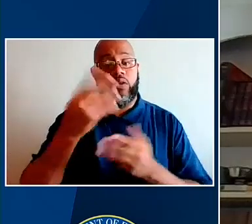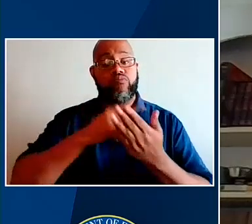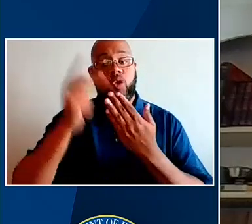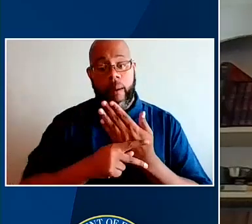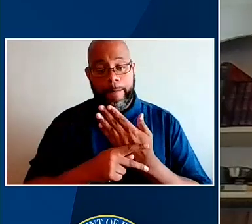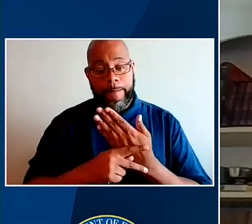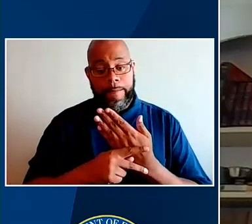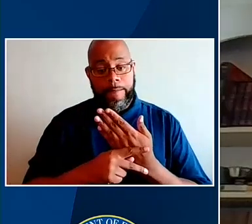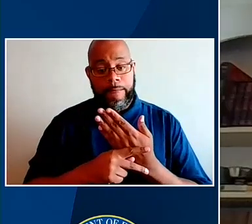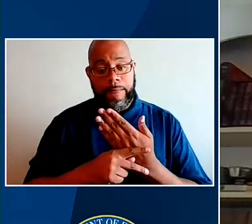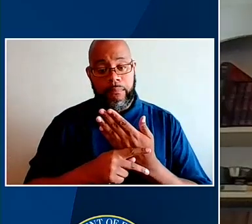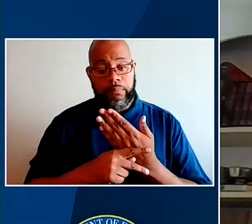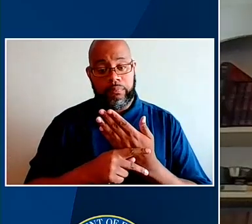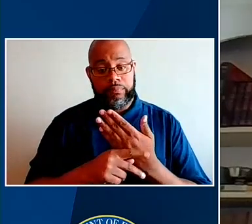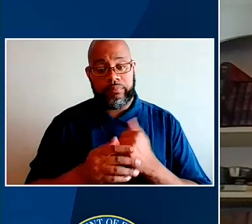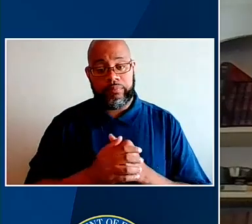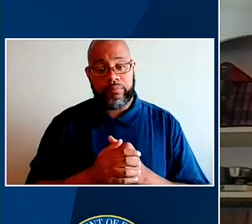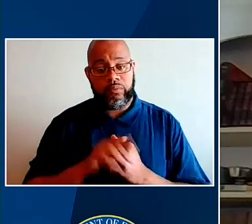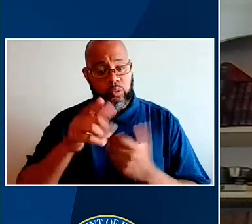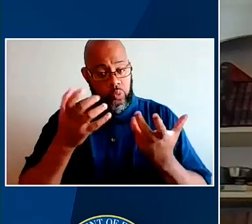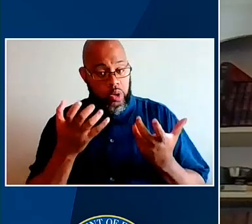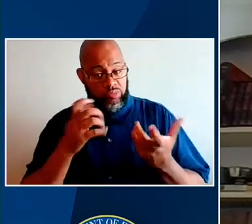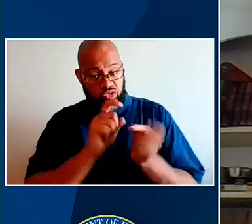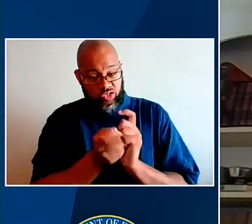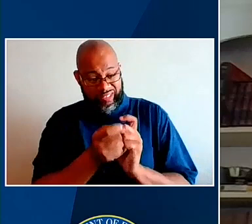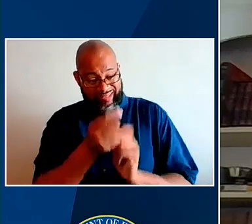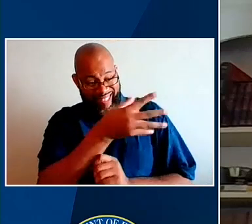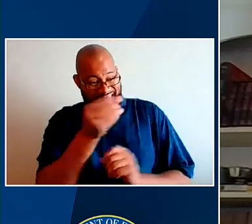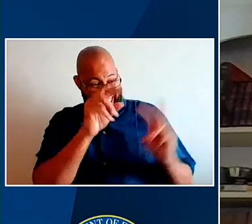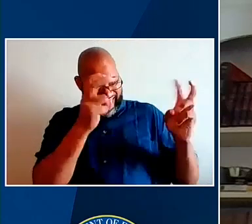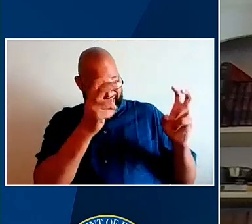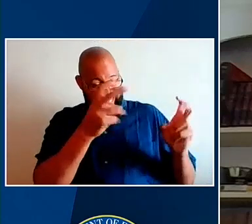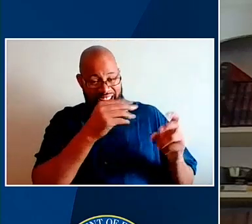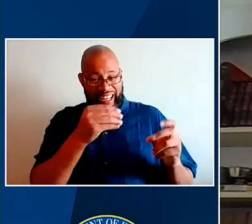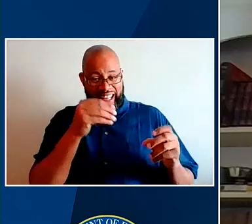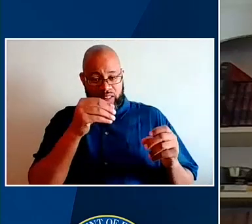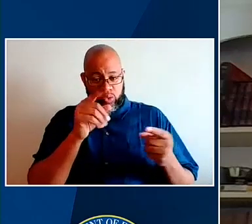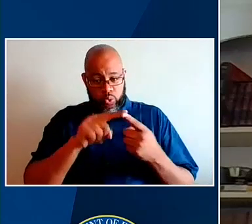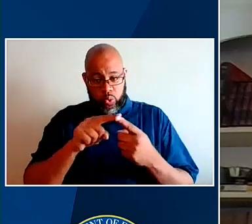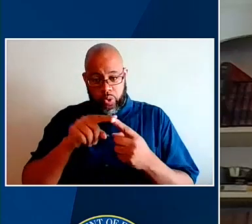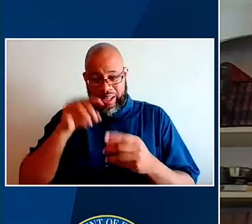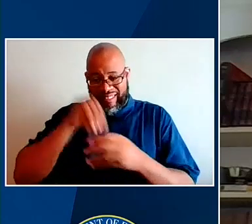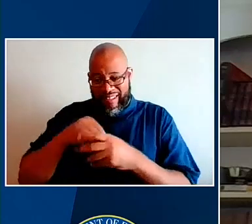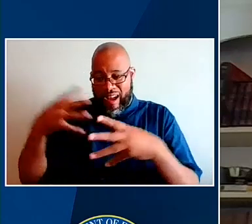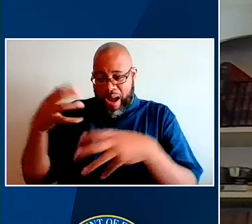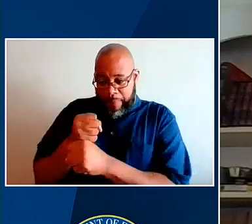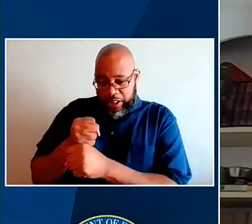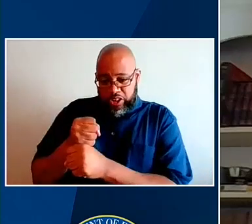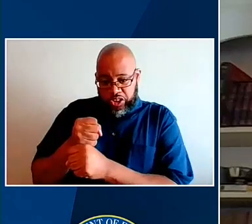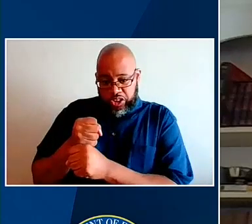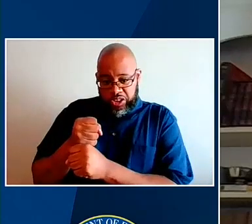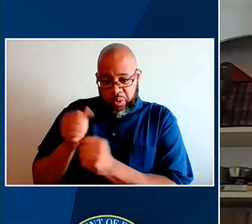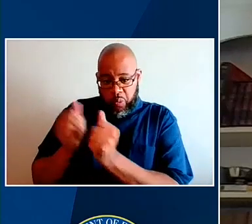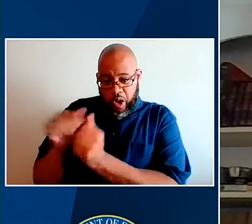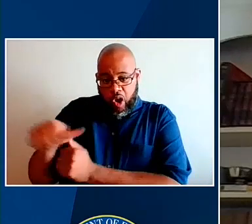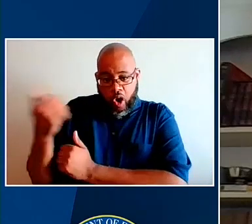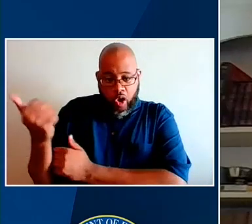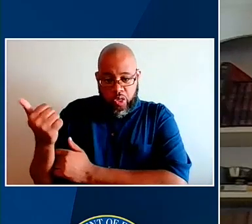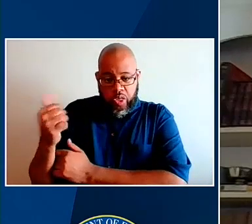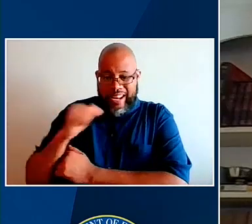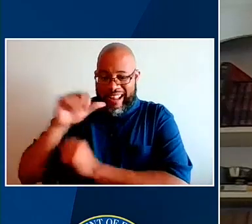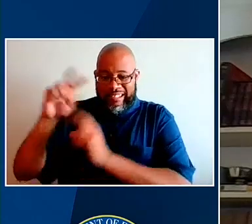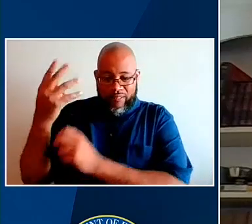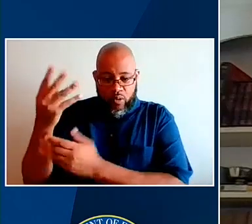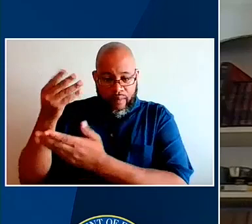funds you would like to change and in combination with other federal non-Title IV